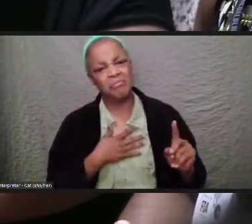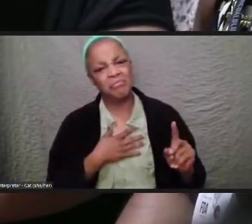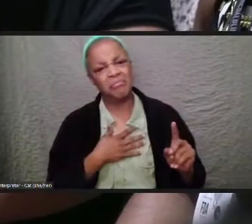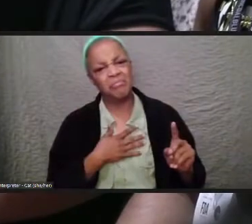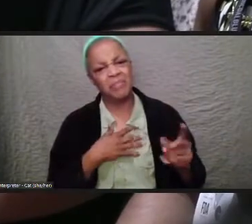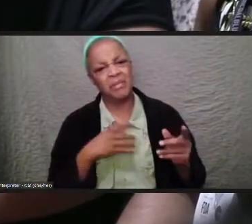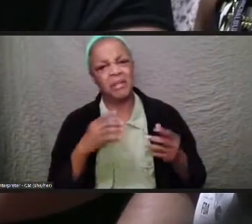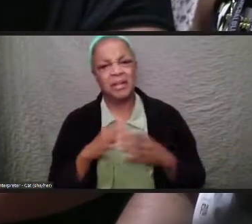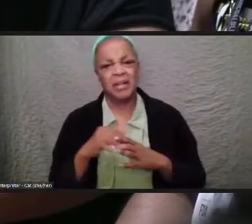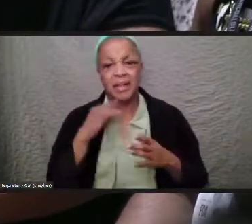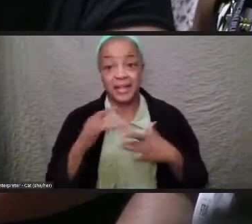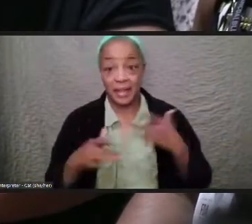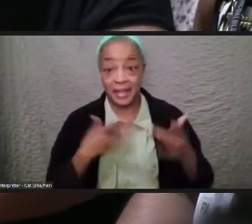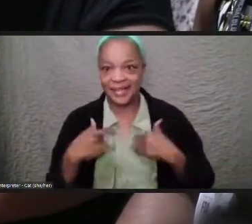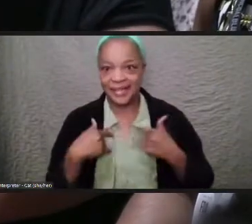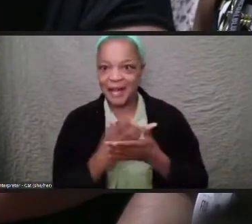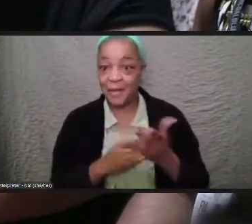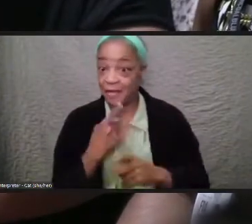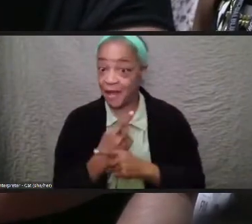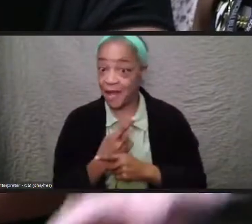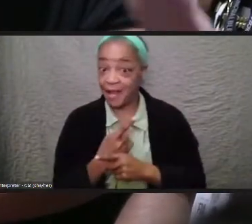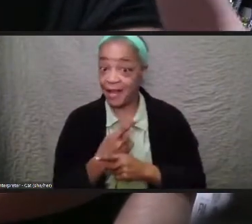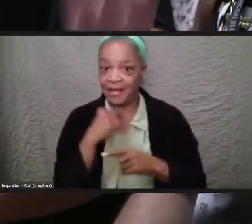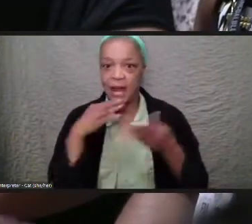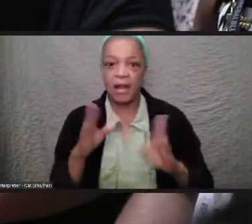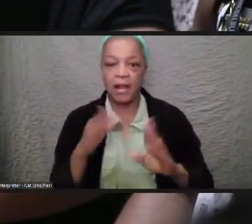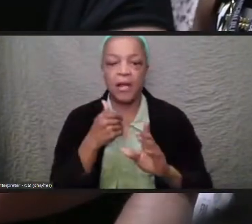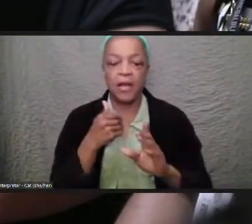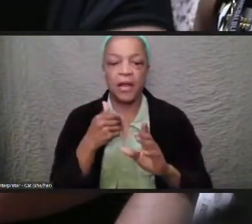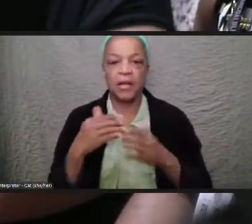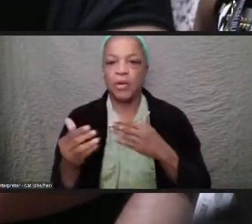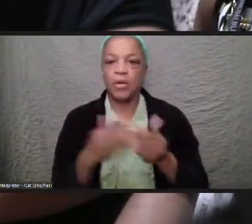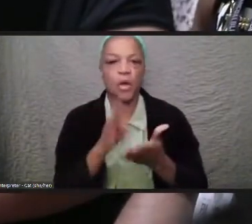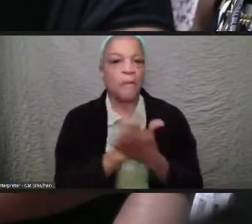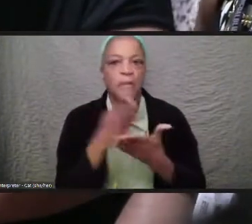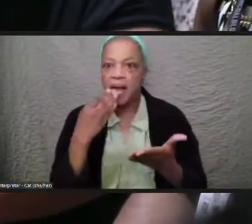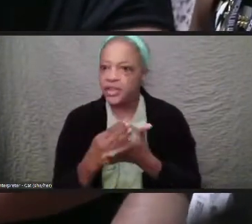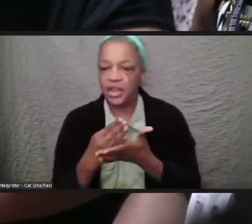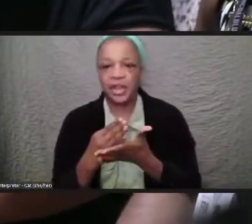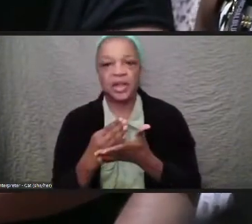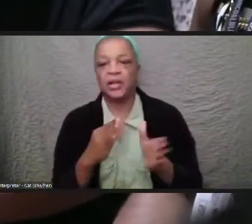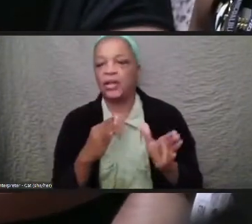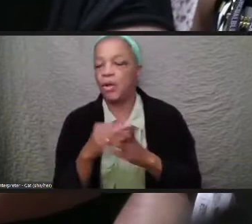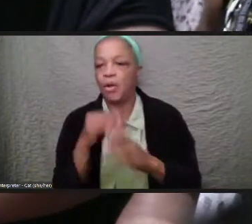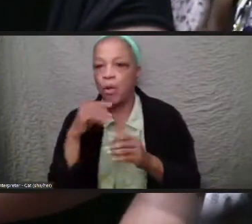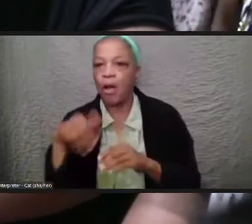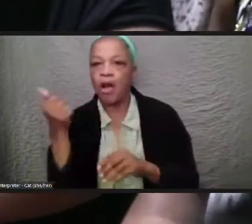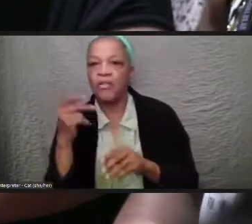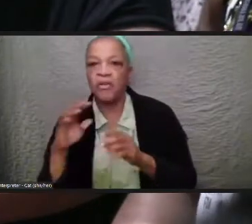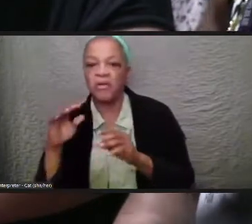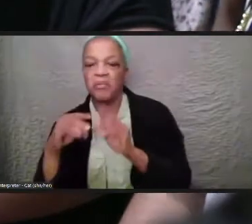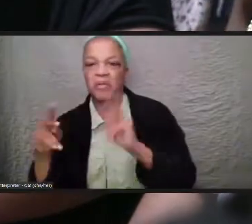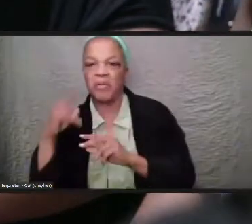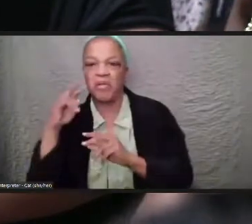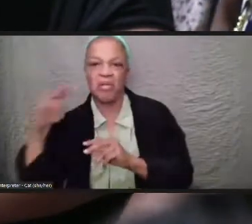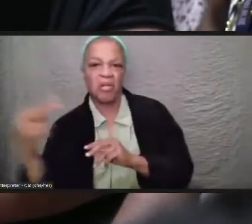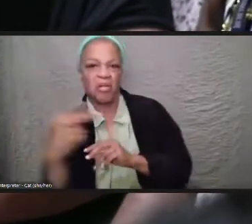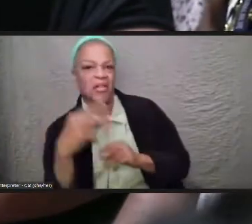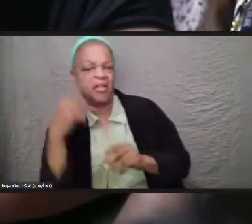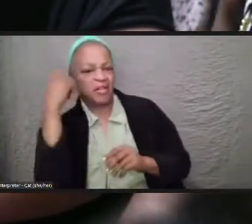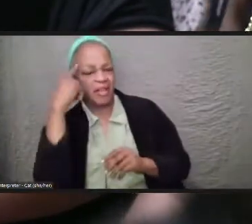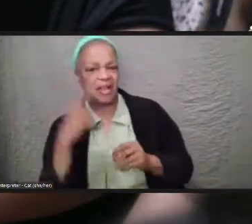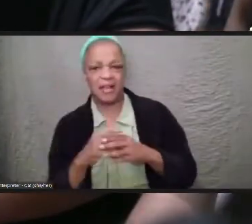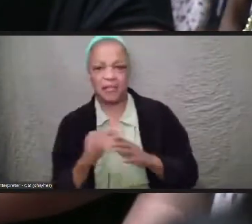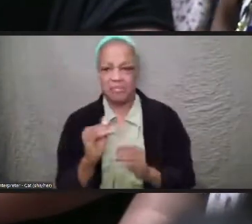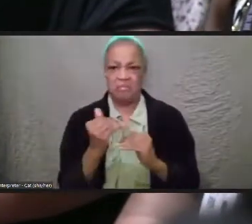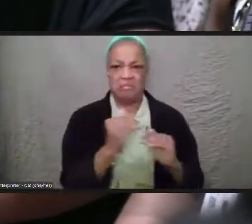the exciting part of it, right? And not allowing your whatever budget or whatever, or who or what other people are gonna think, or certain, you